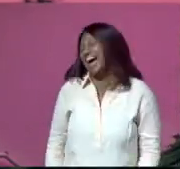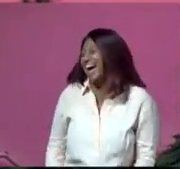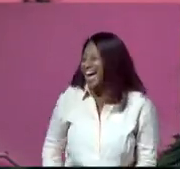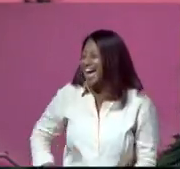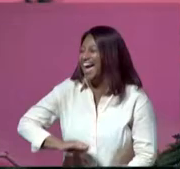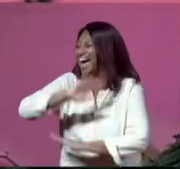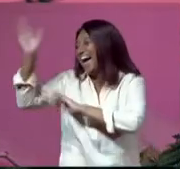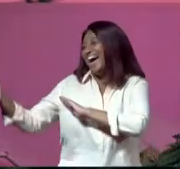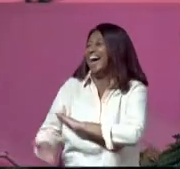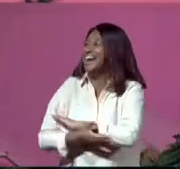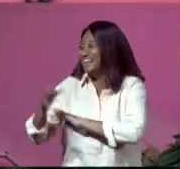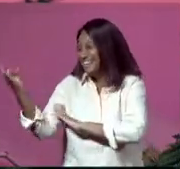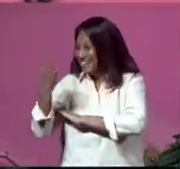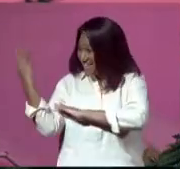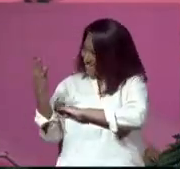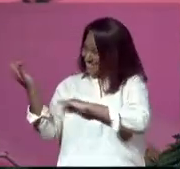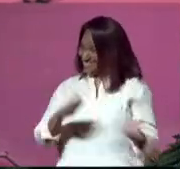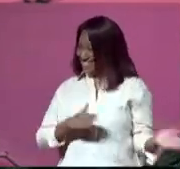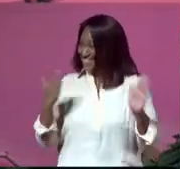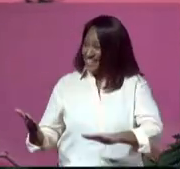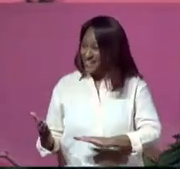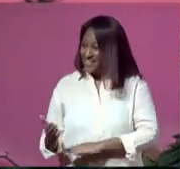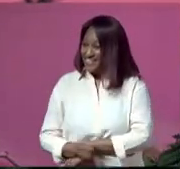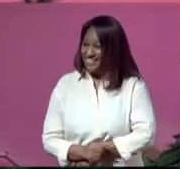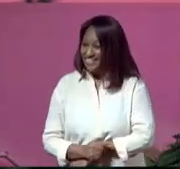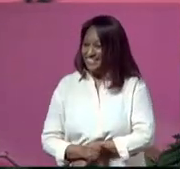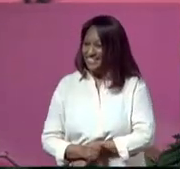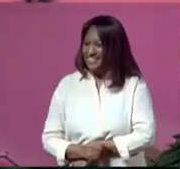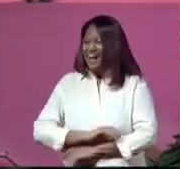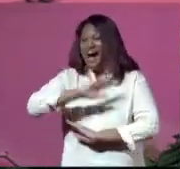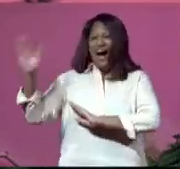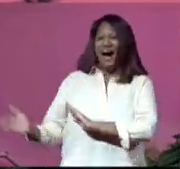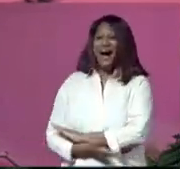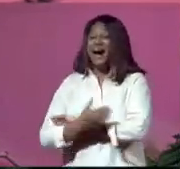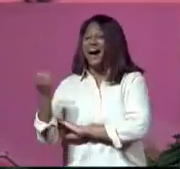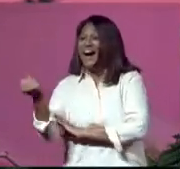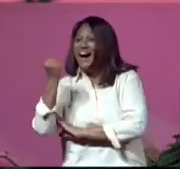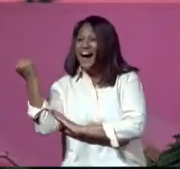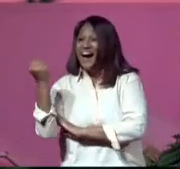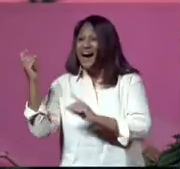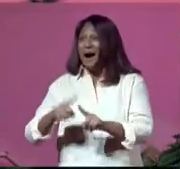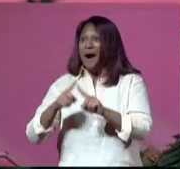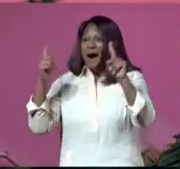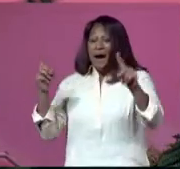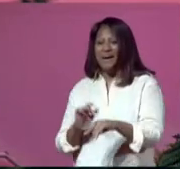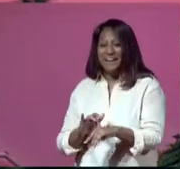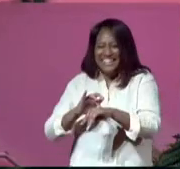Friday, he died all day Saturday.